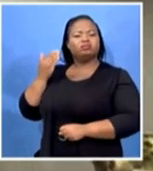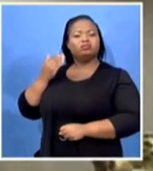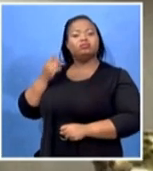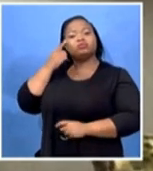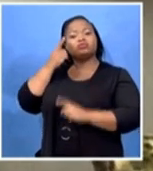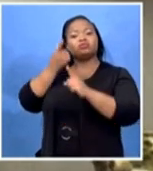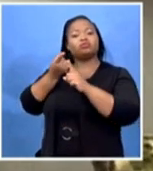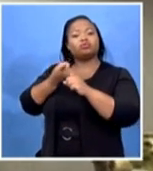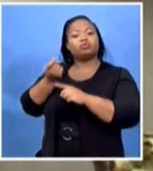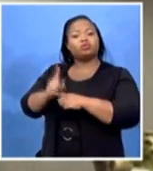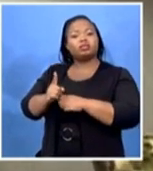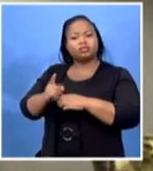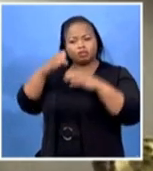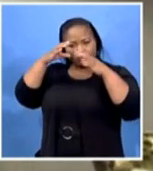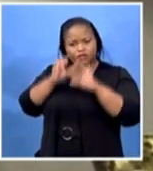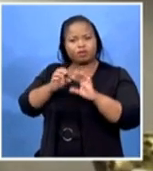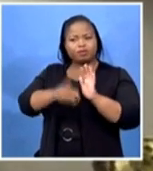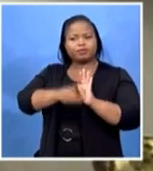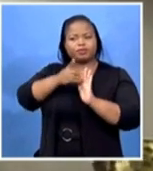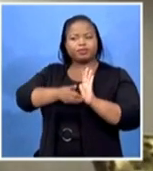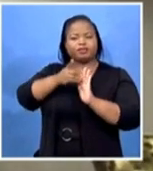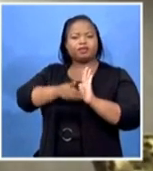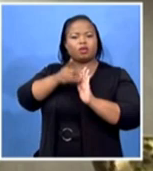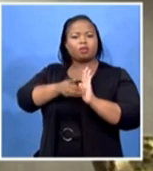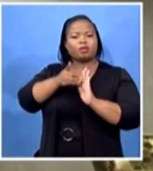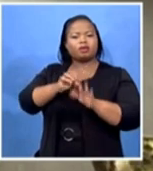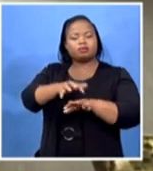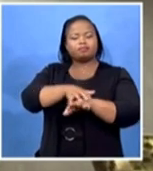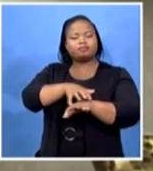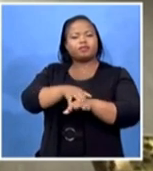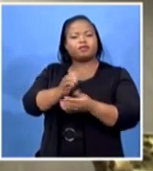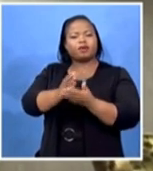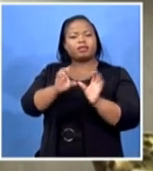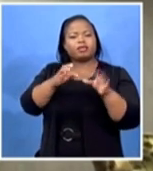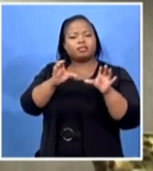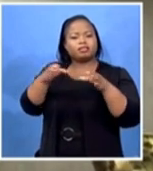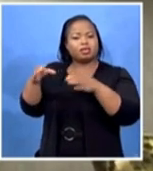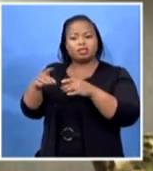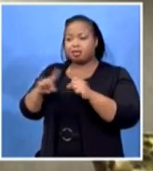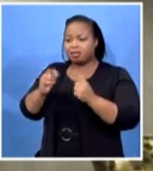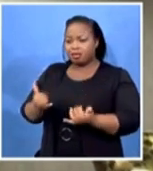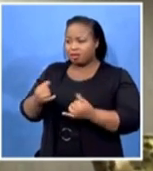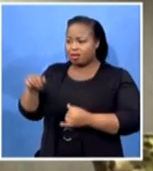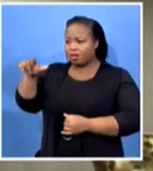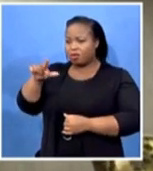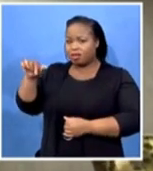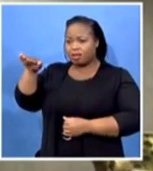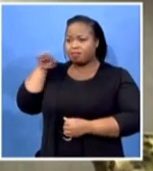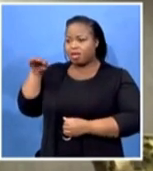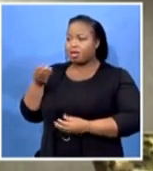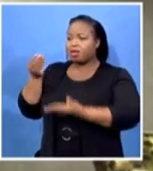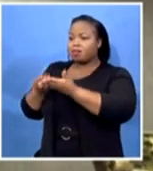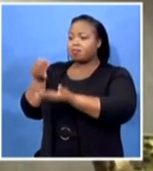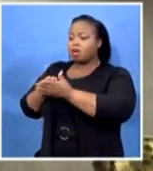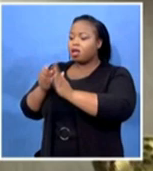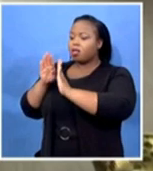developing farming sector. Now that the Land Bank is in this situation, has been downgraded, they